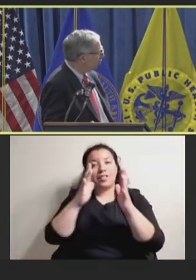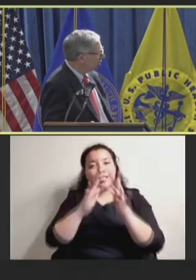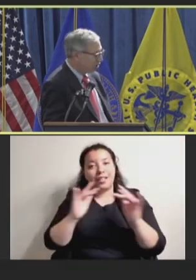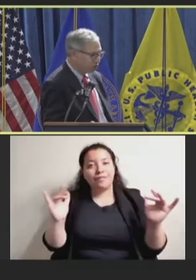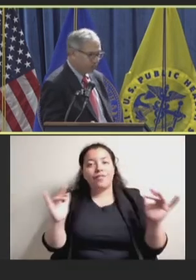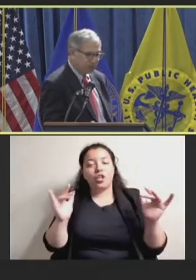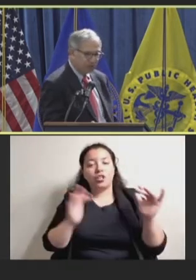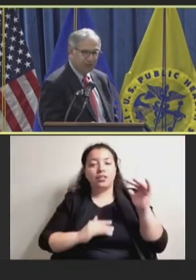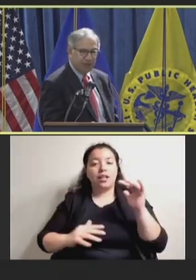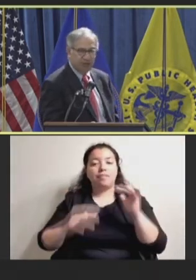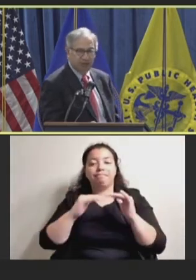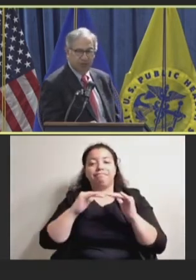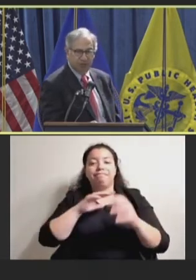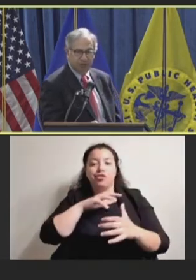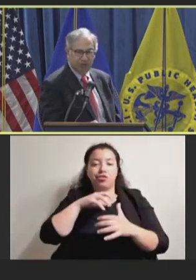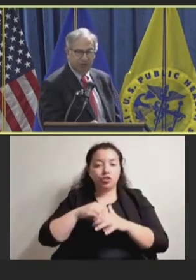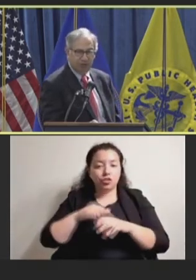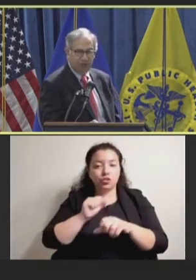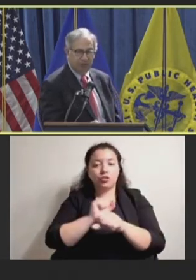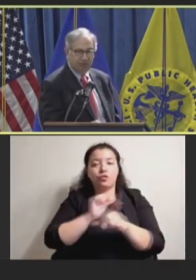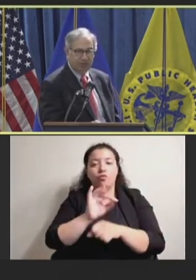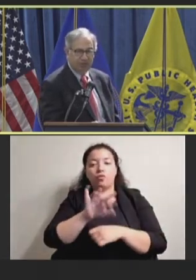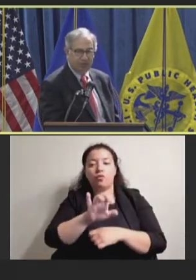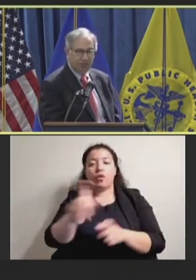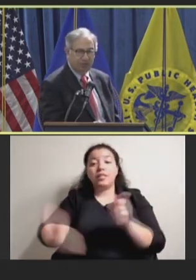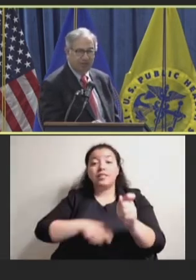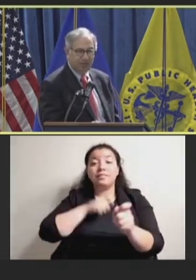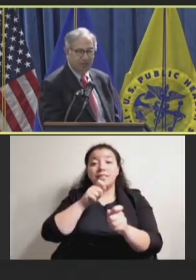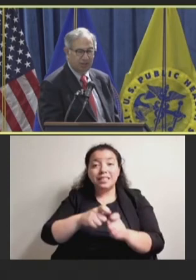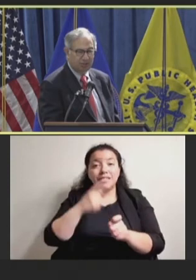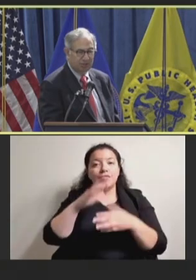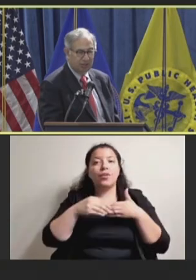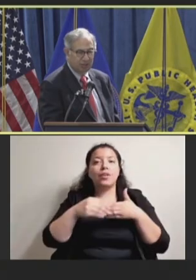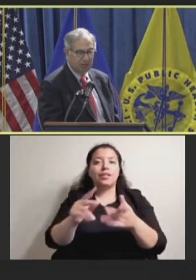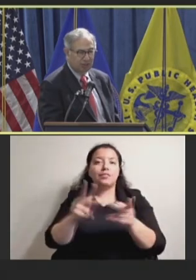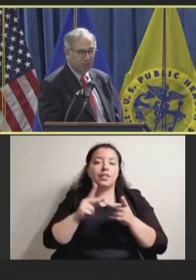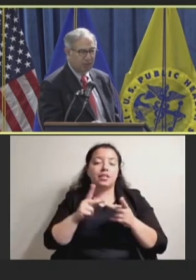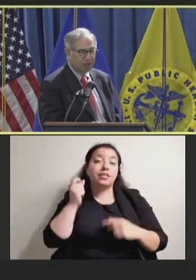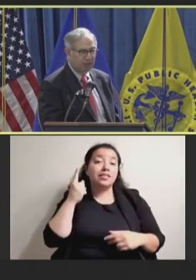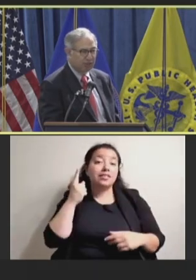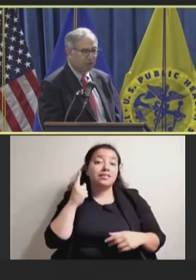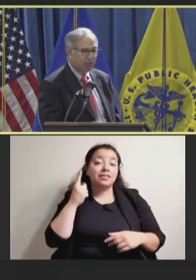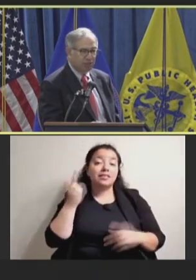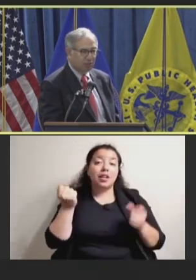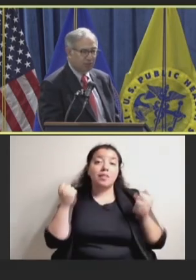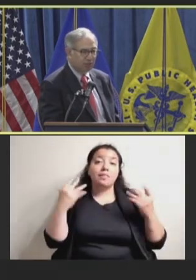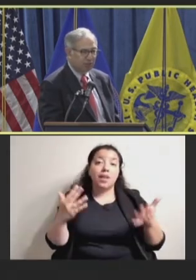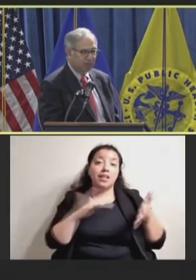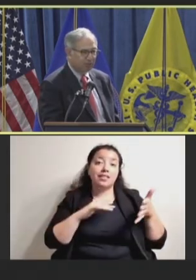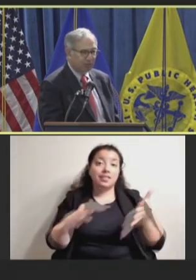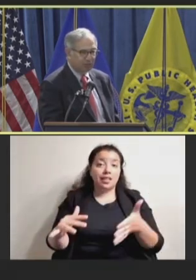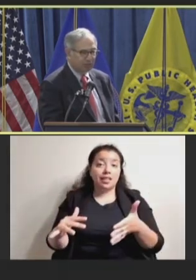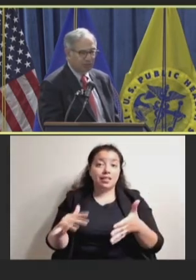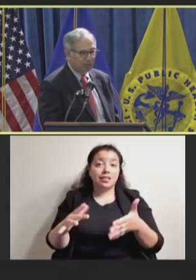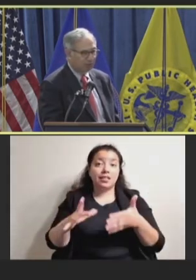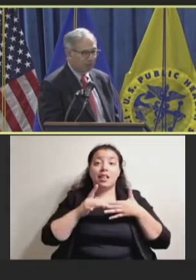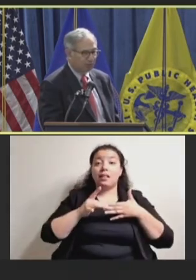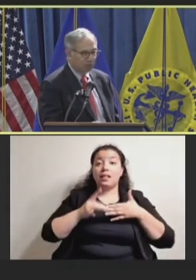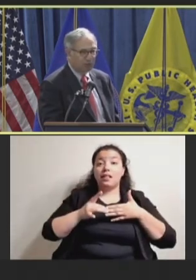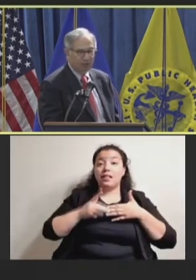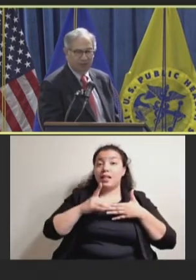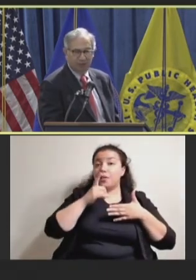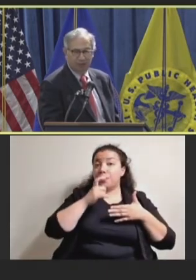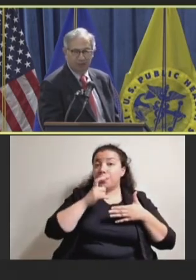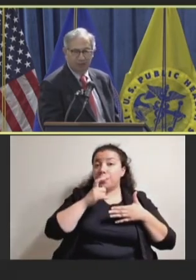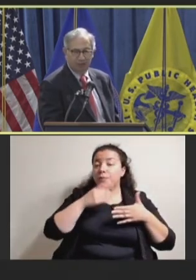workforce, especially in leadership positions. Again, we emphasize that in many studies, a lot of the PIs continue to be,